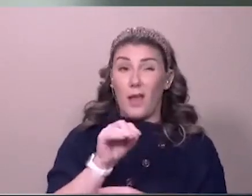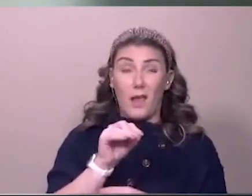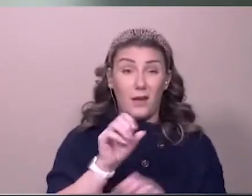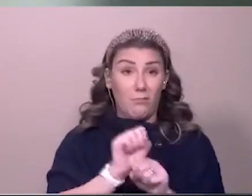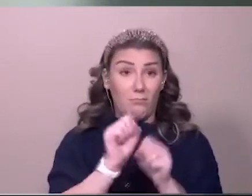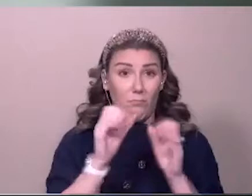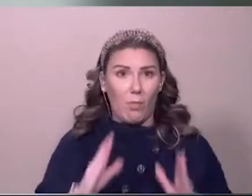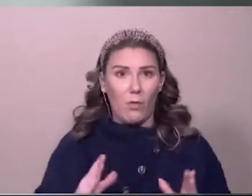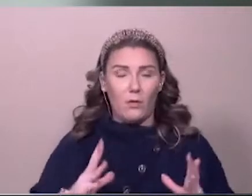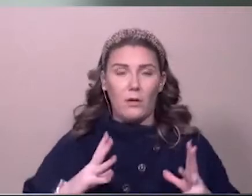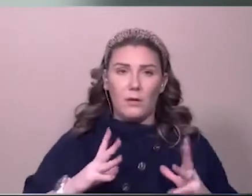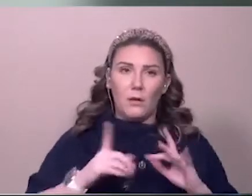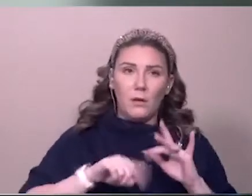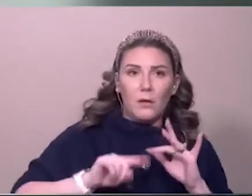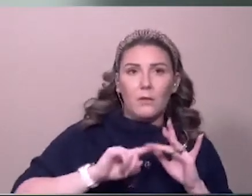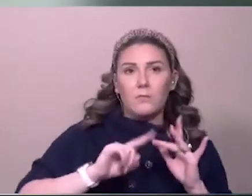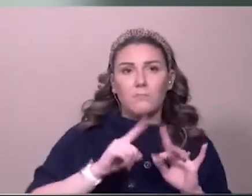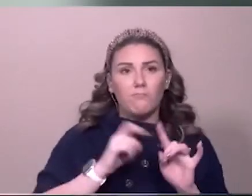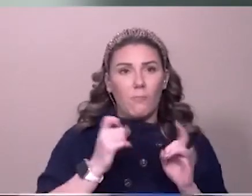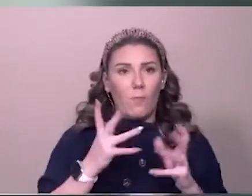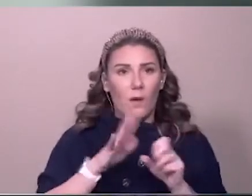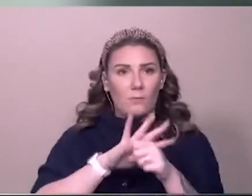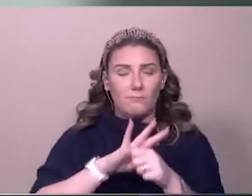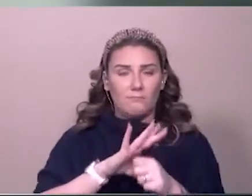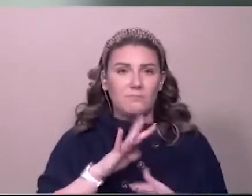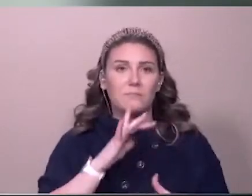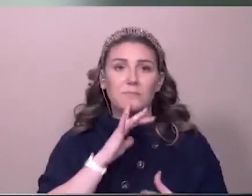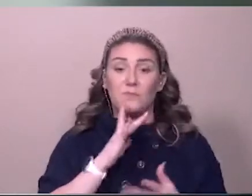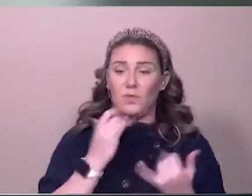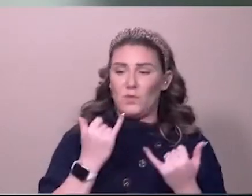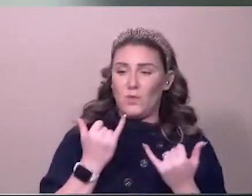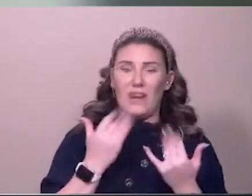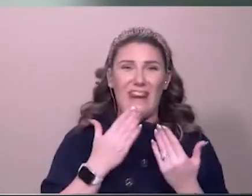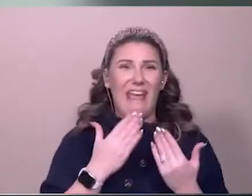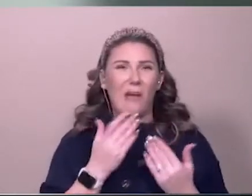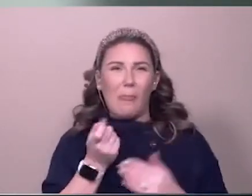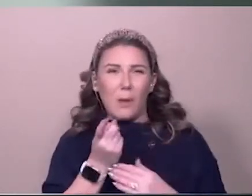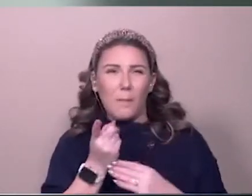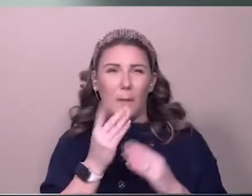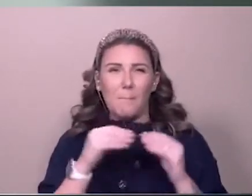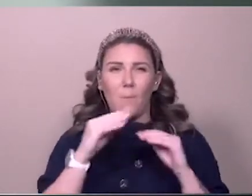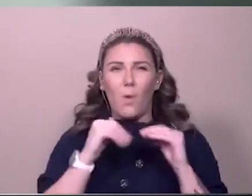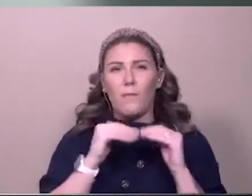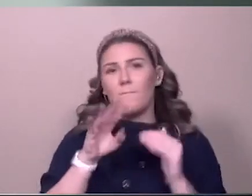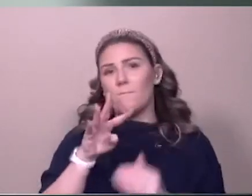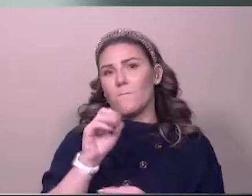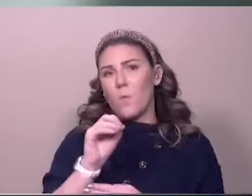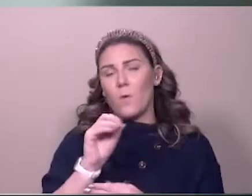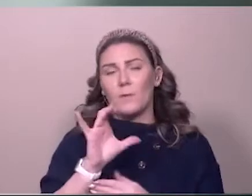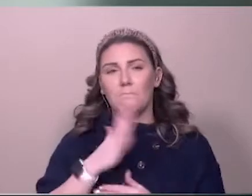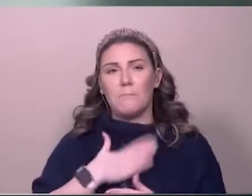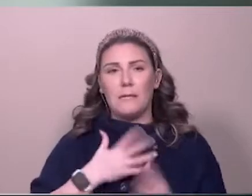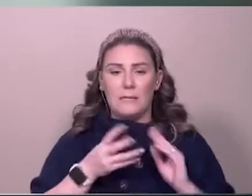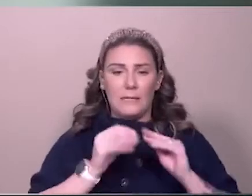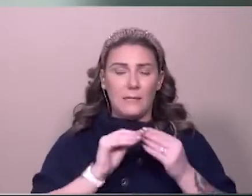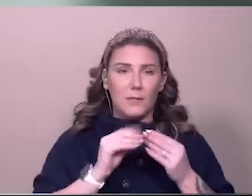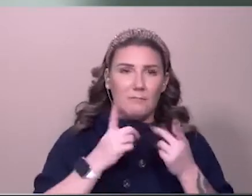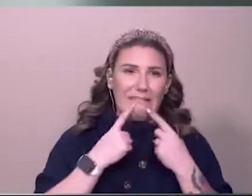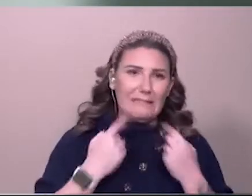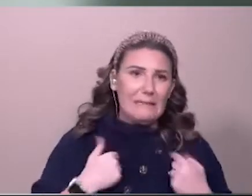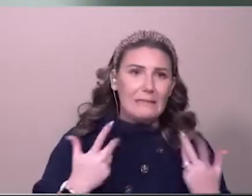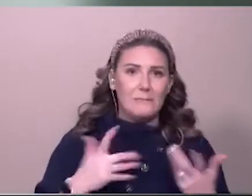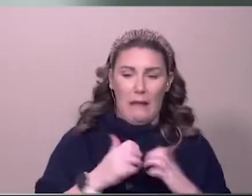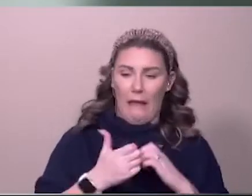and now we have just over 40. So that's that's my big number for today that tells me how things are going